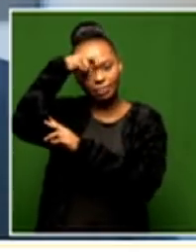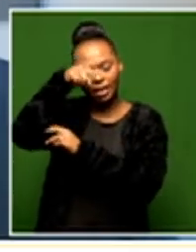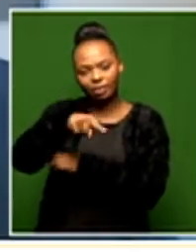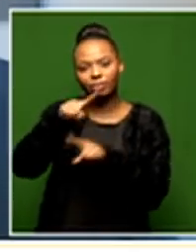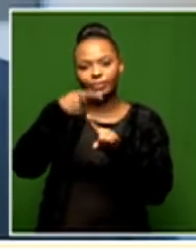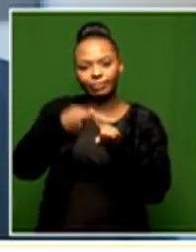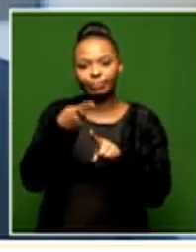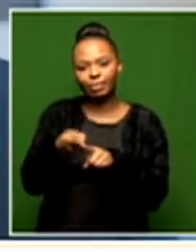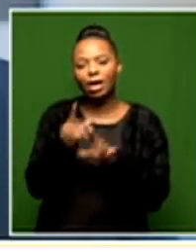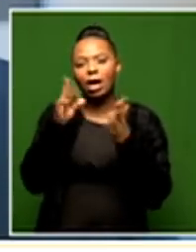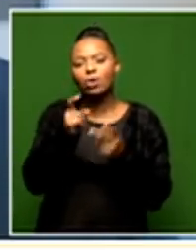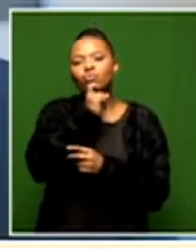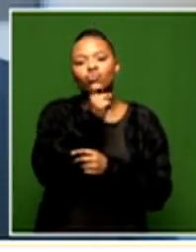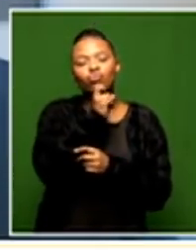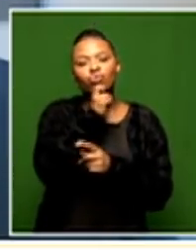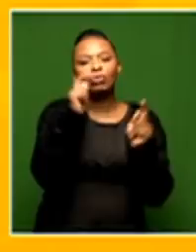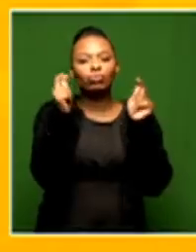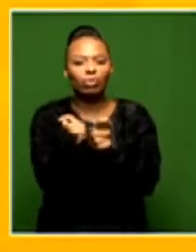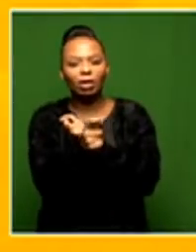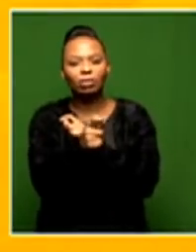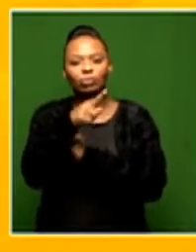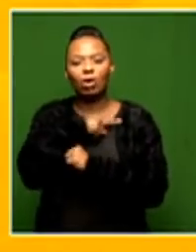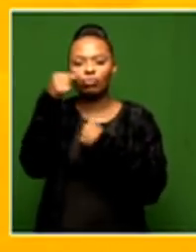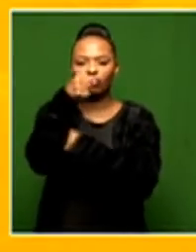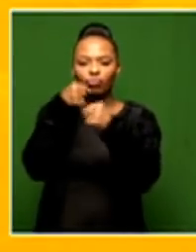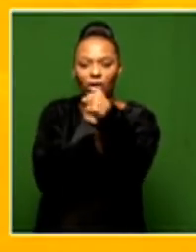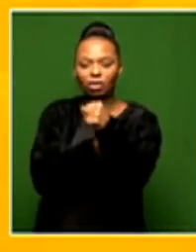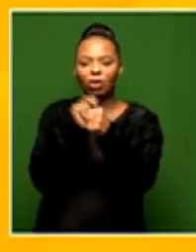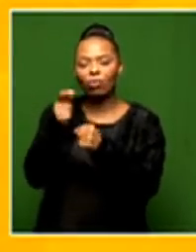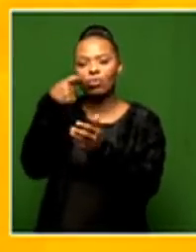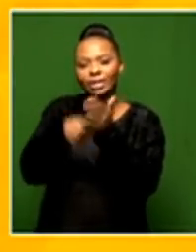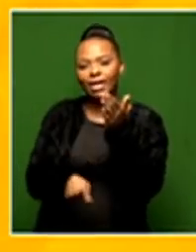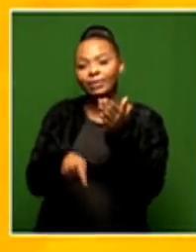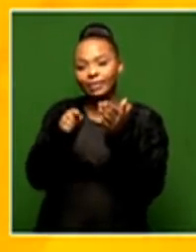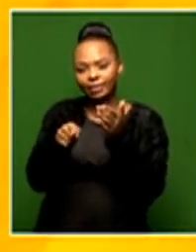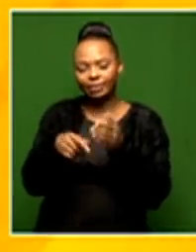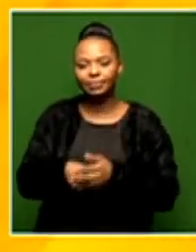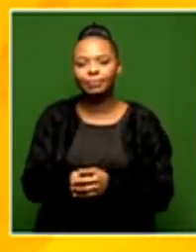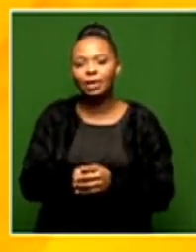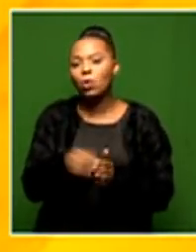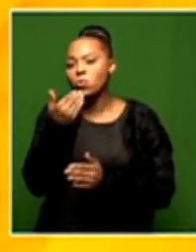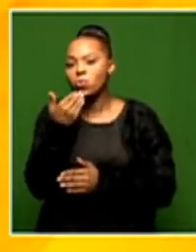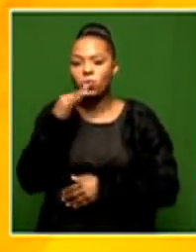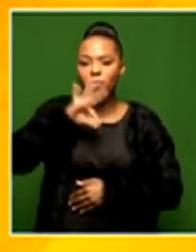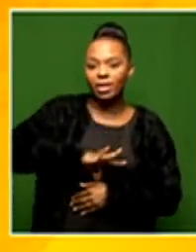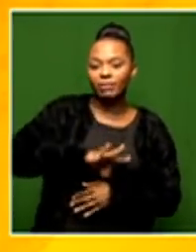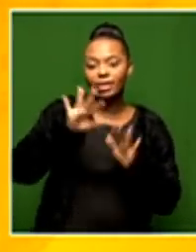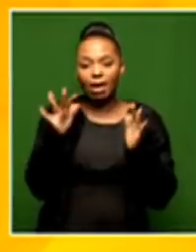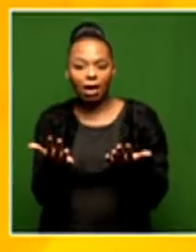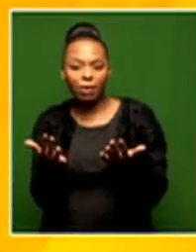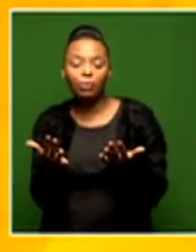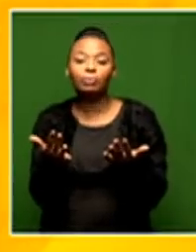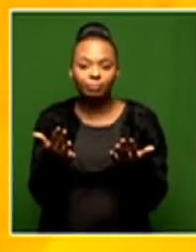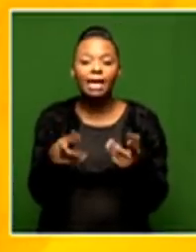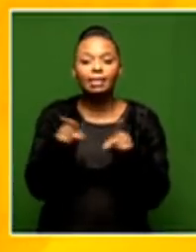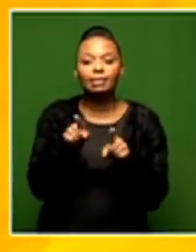power utilities' proposed changes to the structure of its tariffs and who stands to benefit how, and